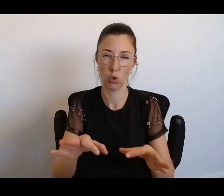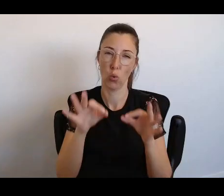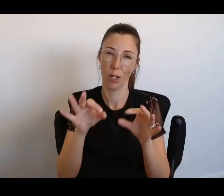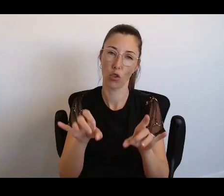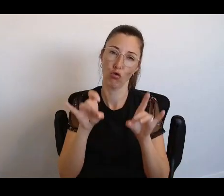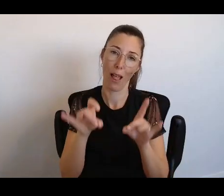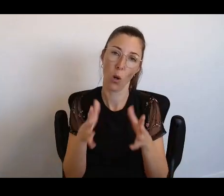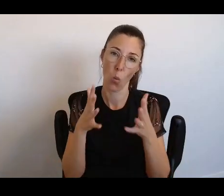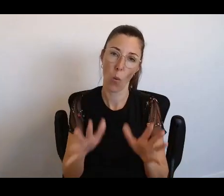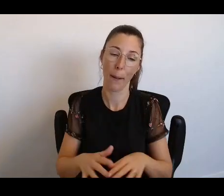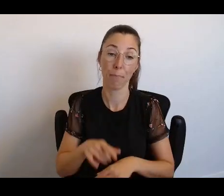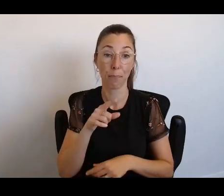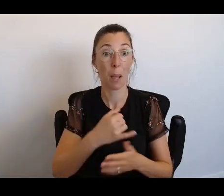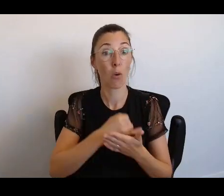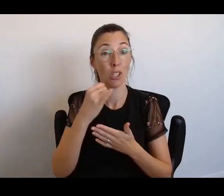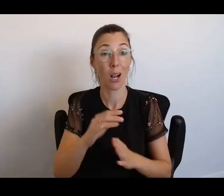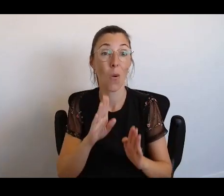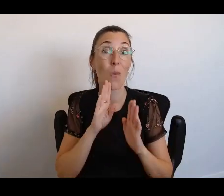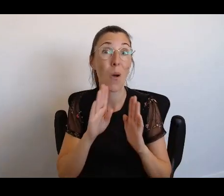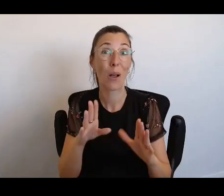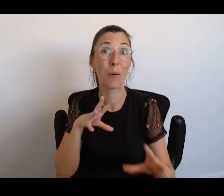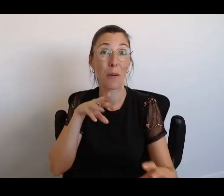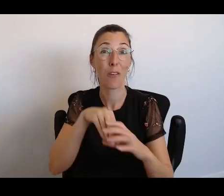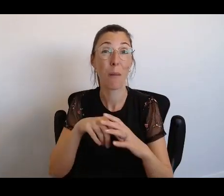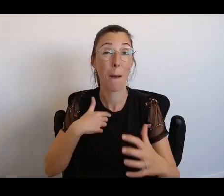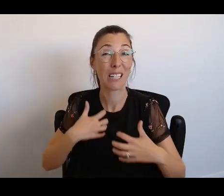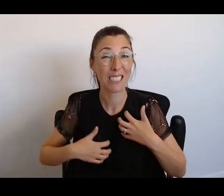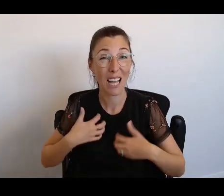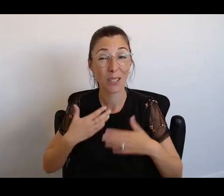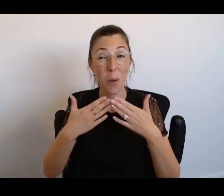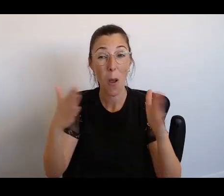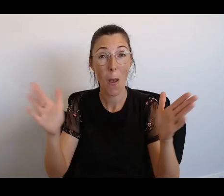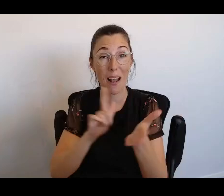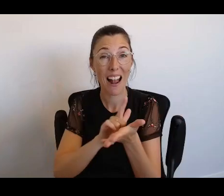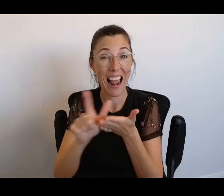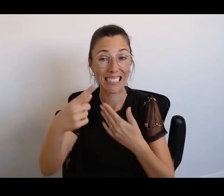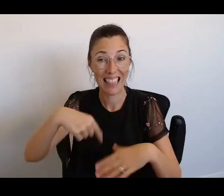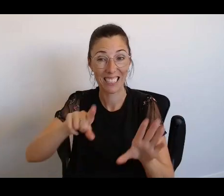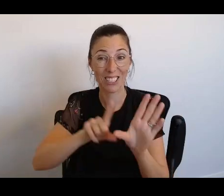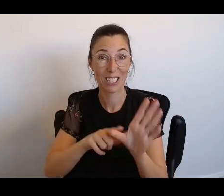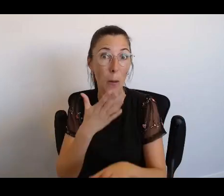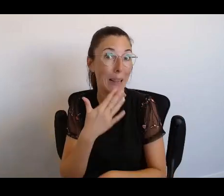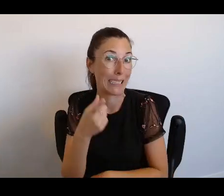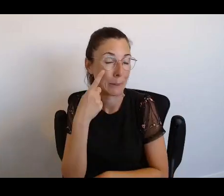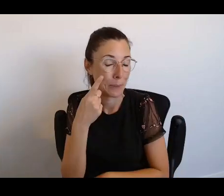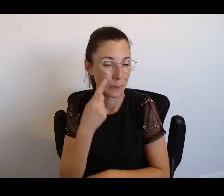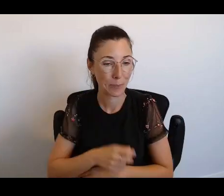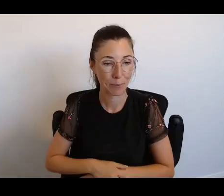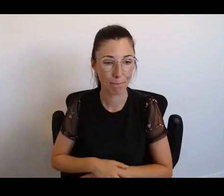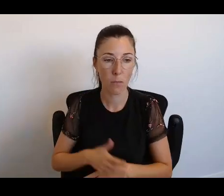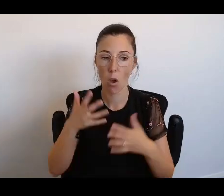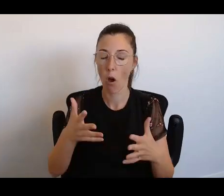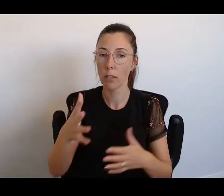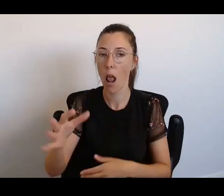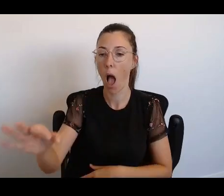in, and I'm excited to open that later this year, so please keep an eye out for that. So I'm often asked about the politics in my work,